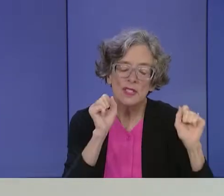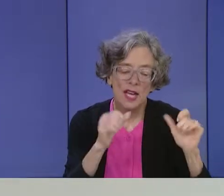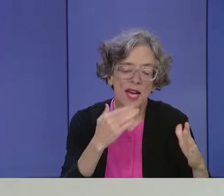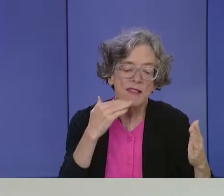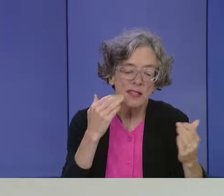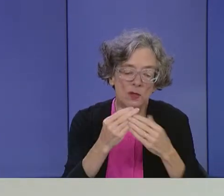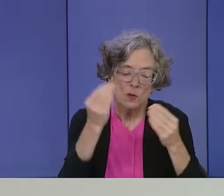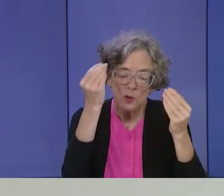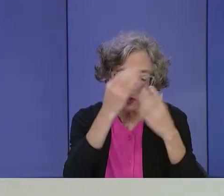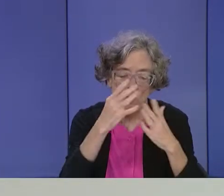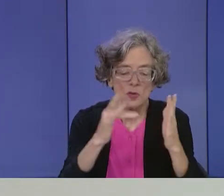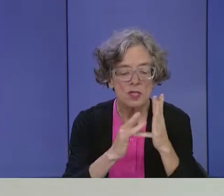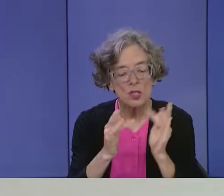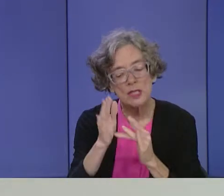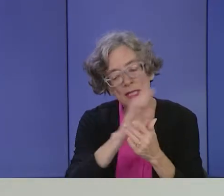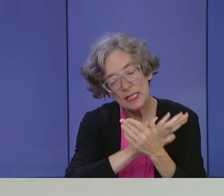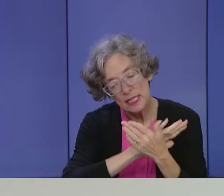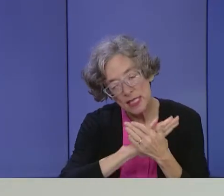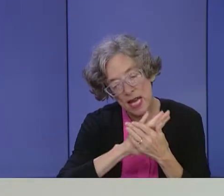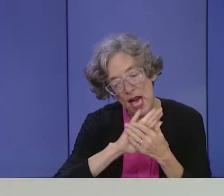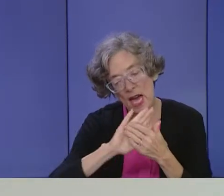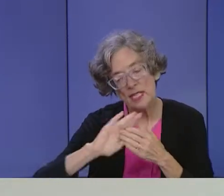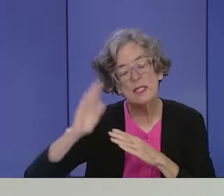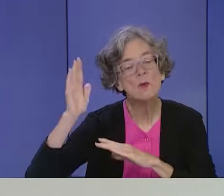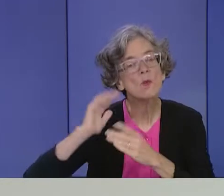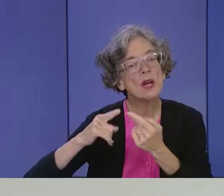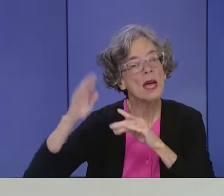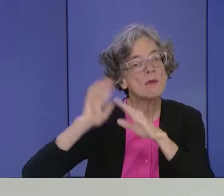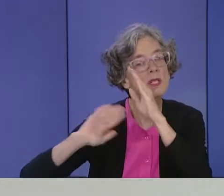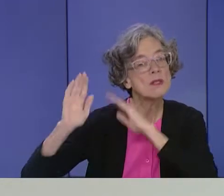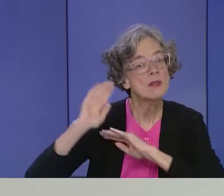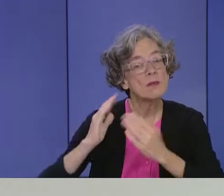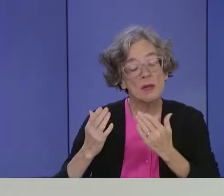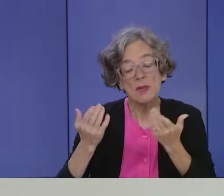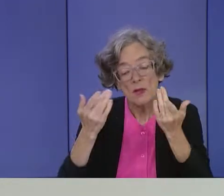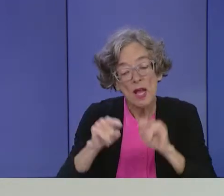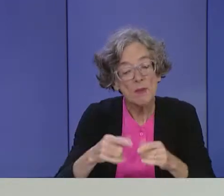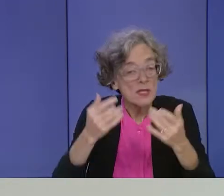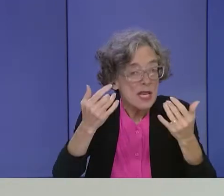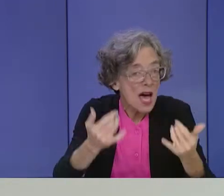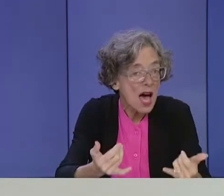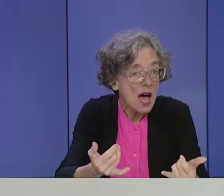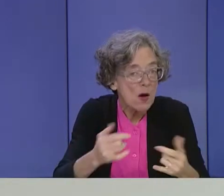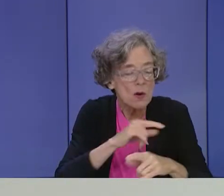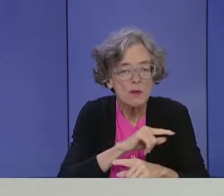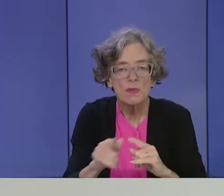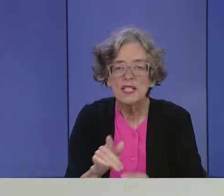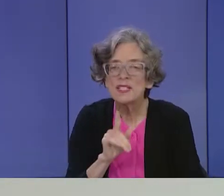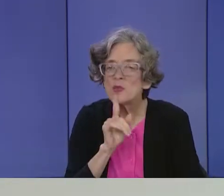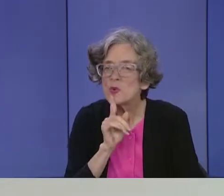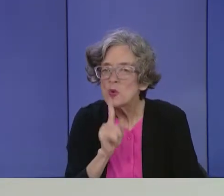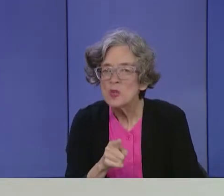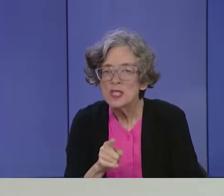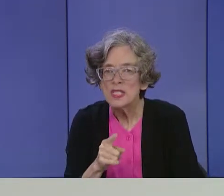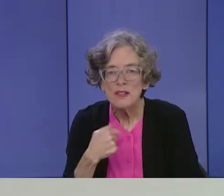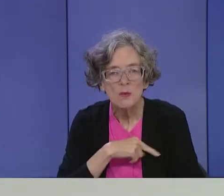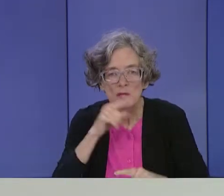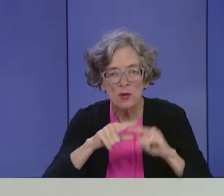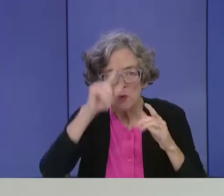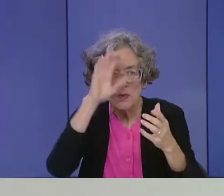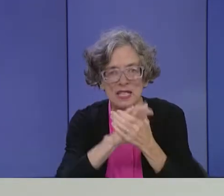news and Jesus is nice and what happened back then would be nice if it happened now. When in reality, we don't